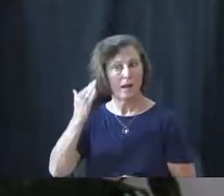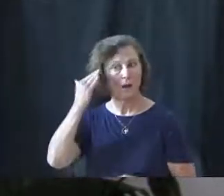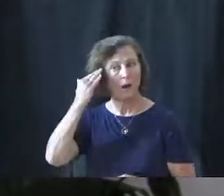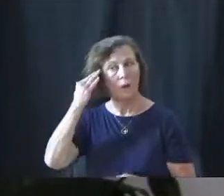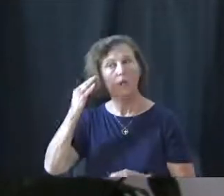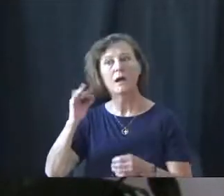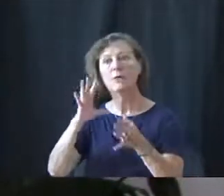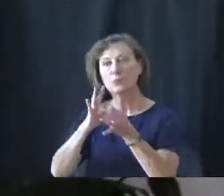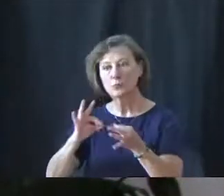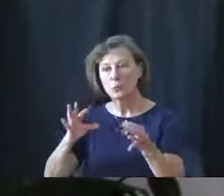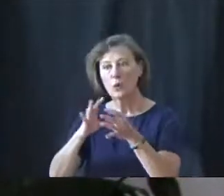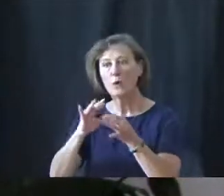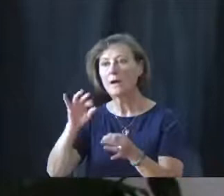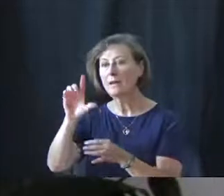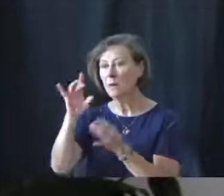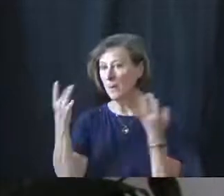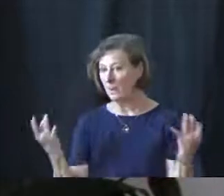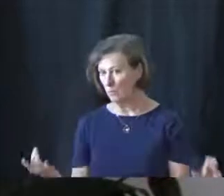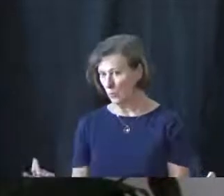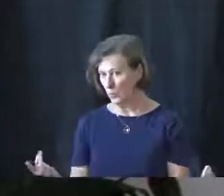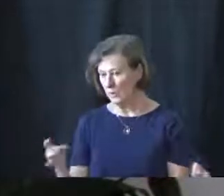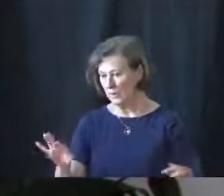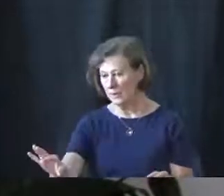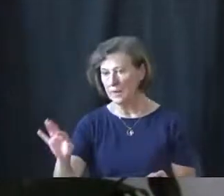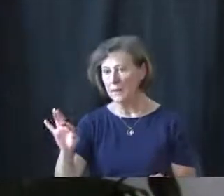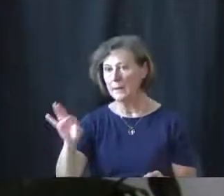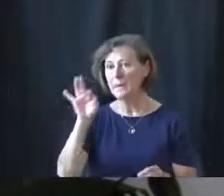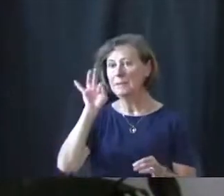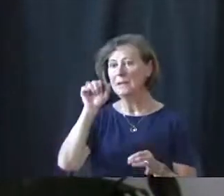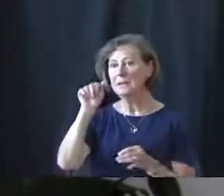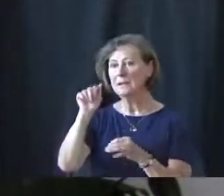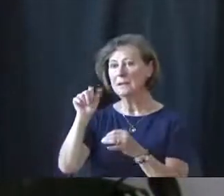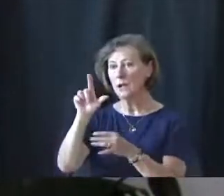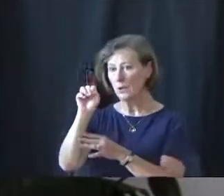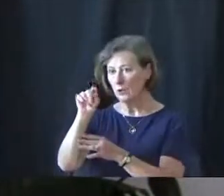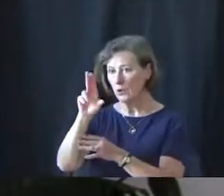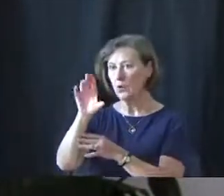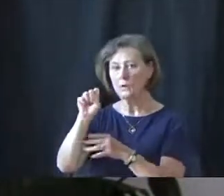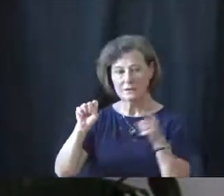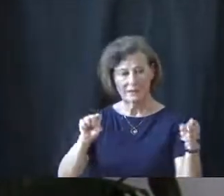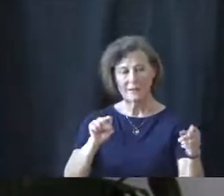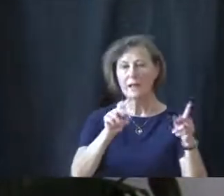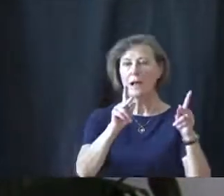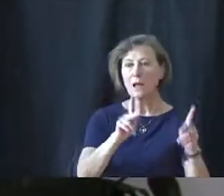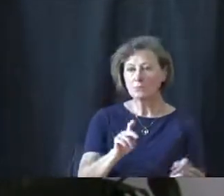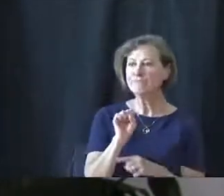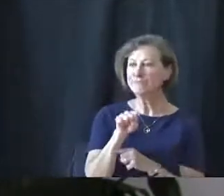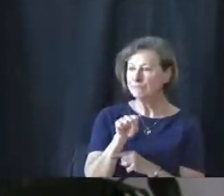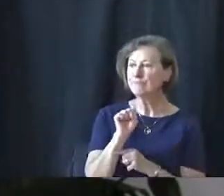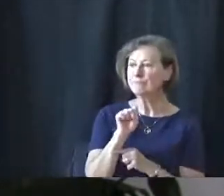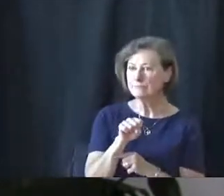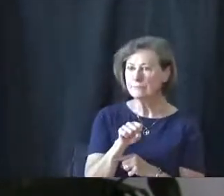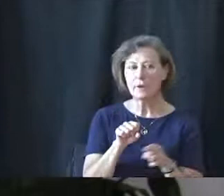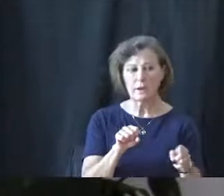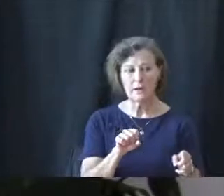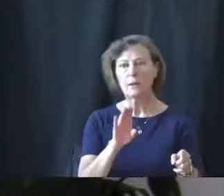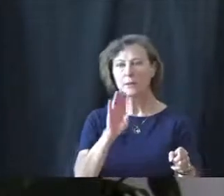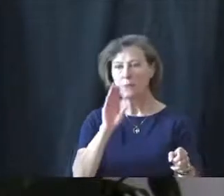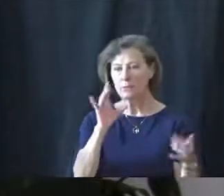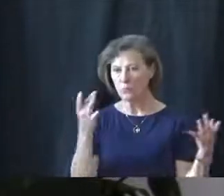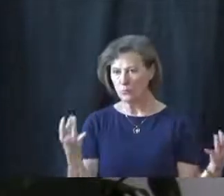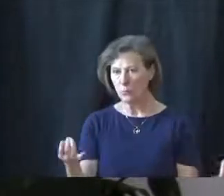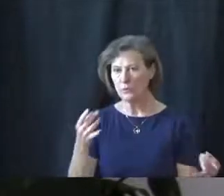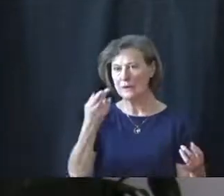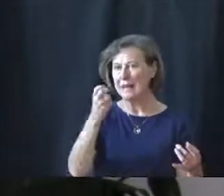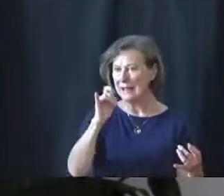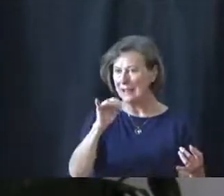Buddha picking a lotus and one of his disciples nodding, and so that person became Buddha's heir, I didn't know that much about